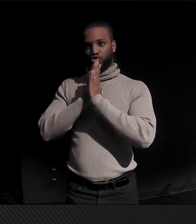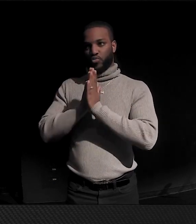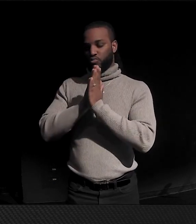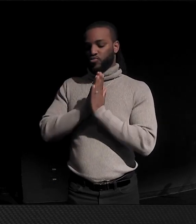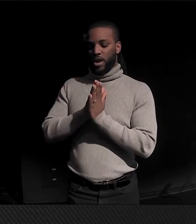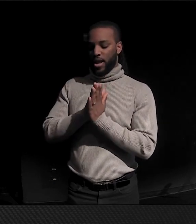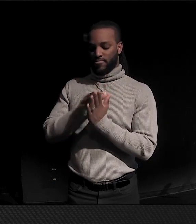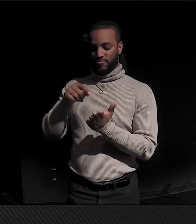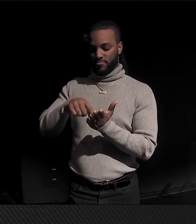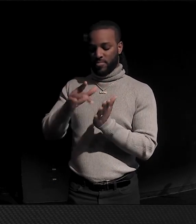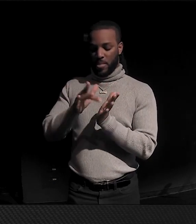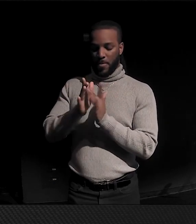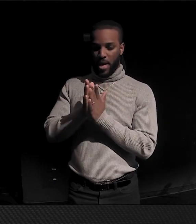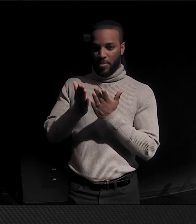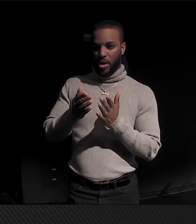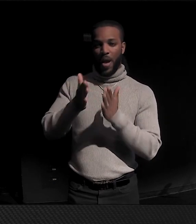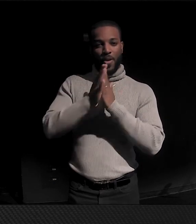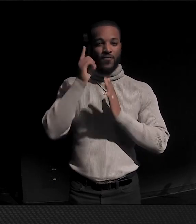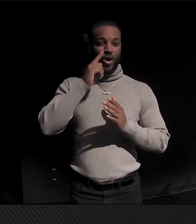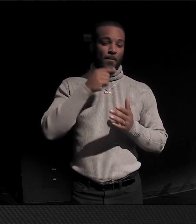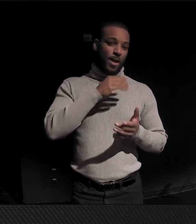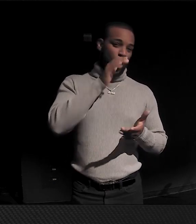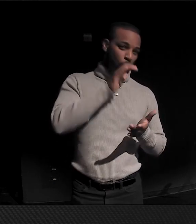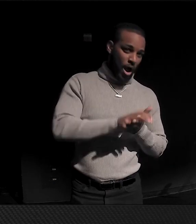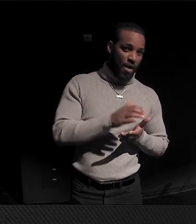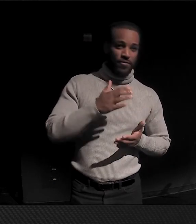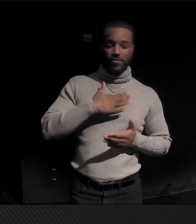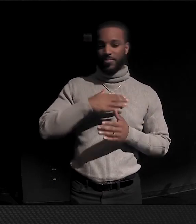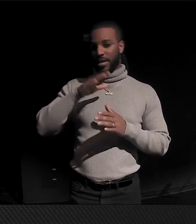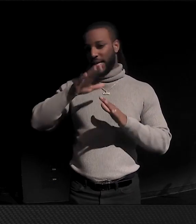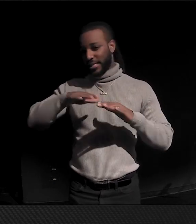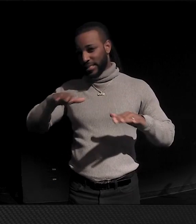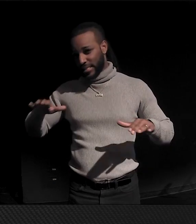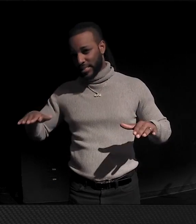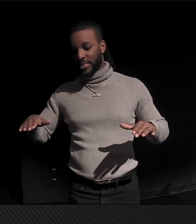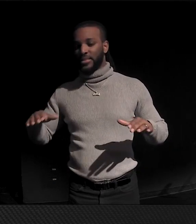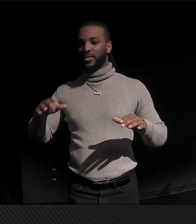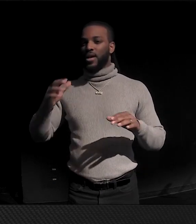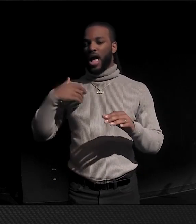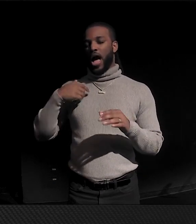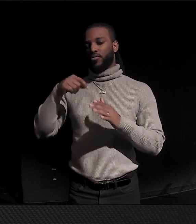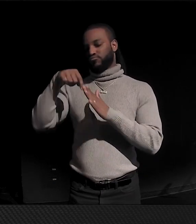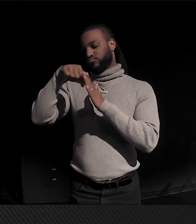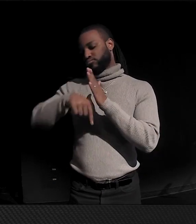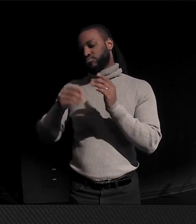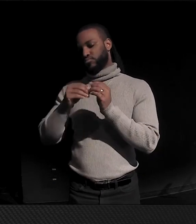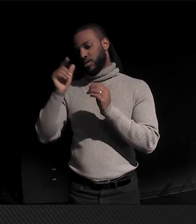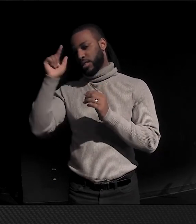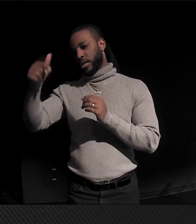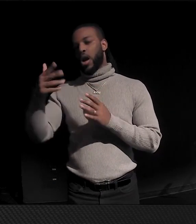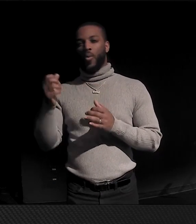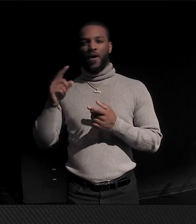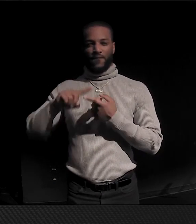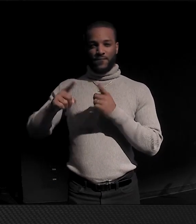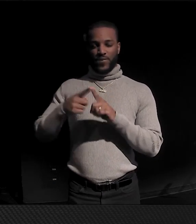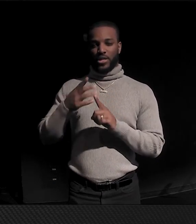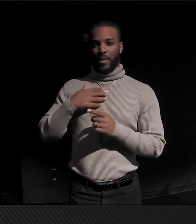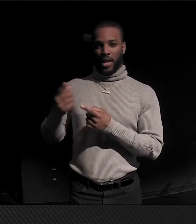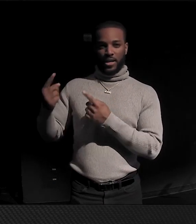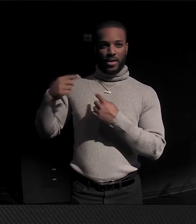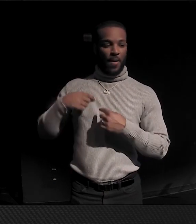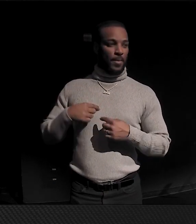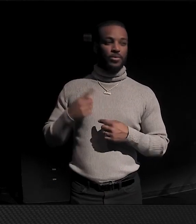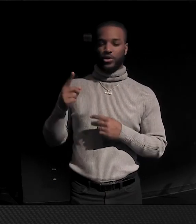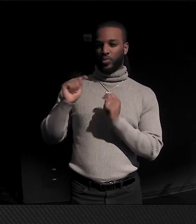pray it over my wife, my daughters, Ephesians 1, Ephesians 3. We'll get more to that later. But I want a friend of mine to come to the stage. She's one of